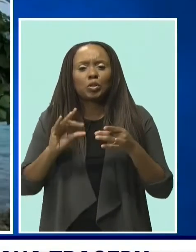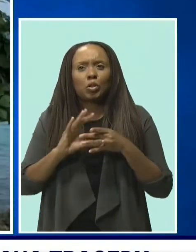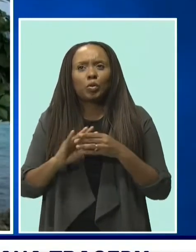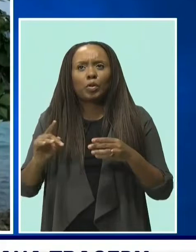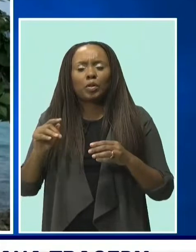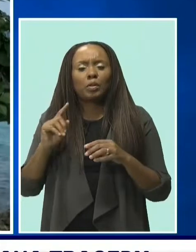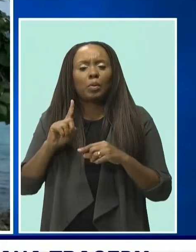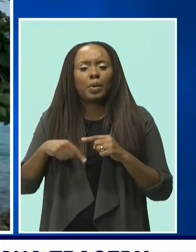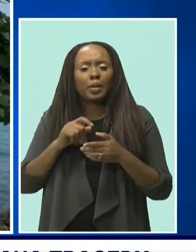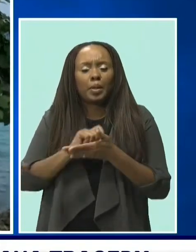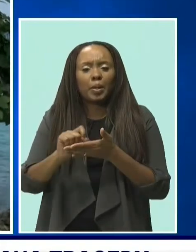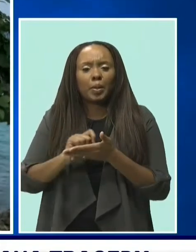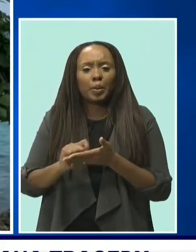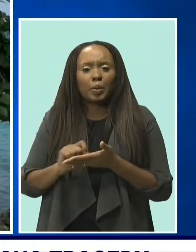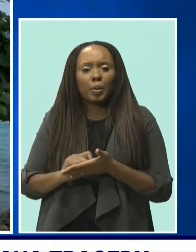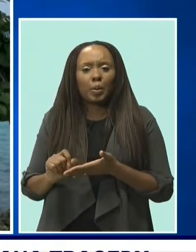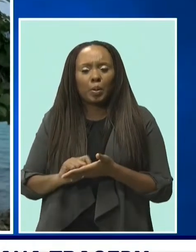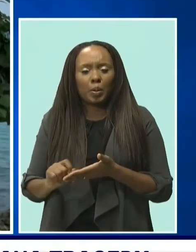Cubana Story.